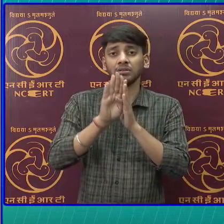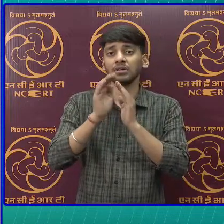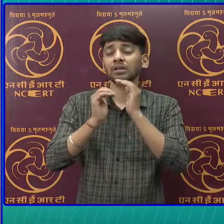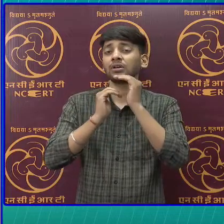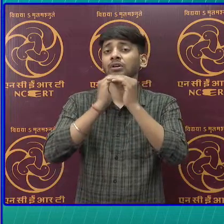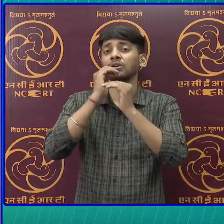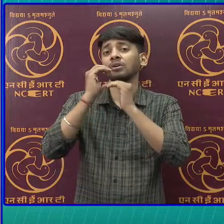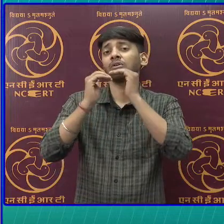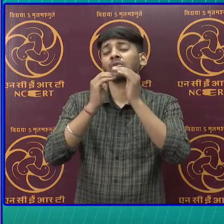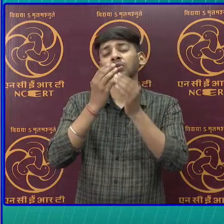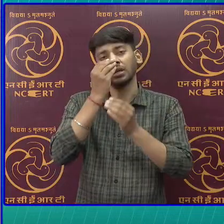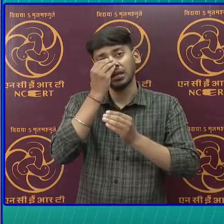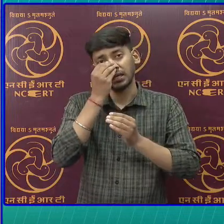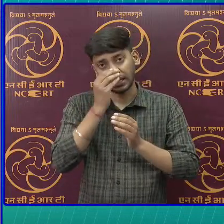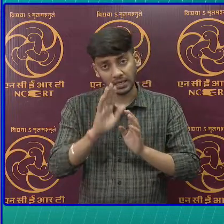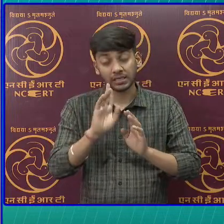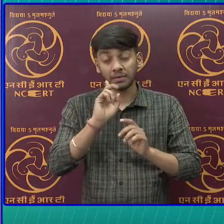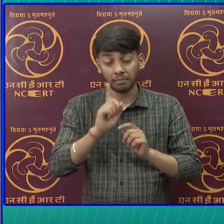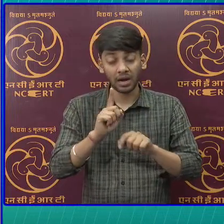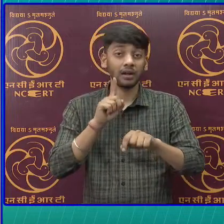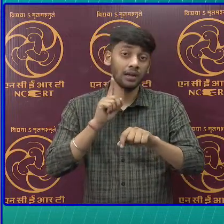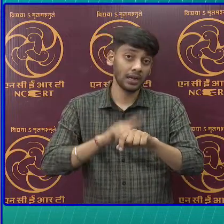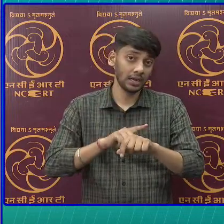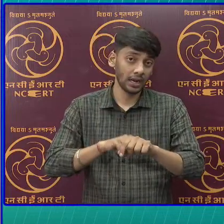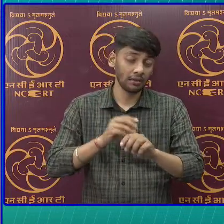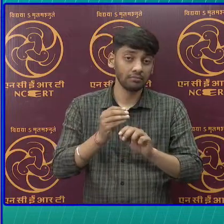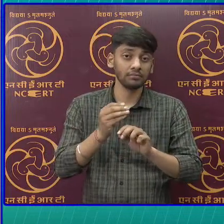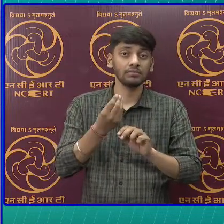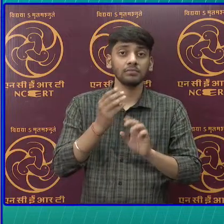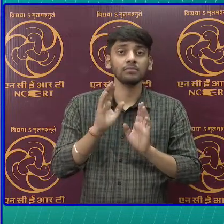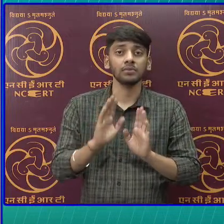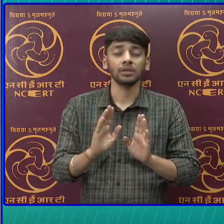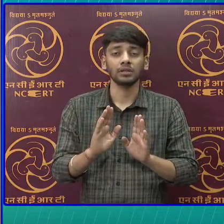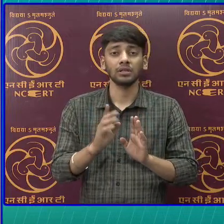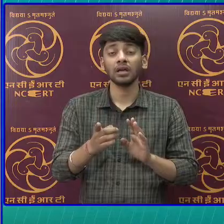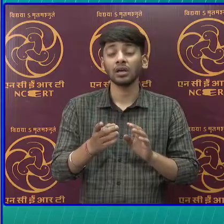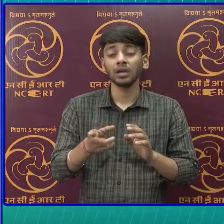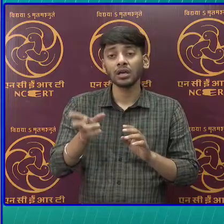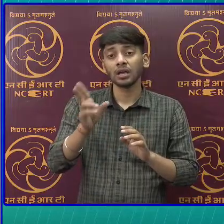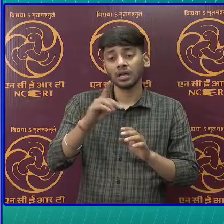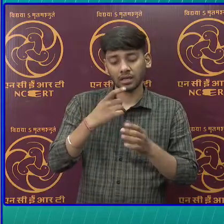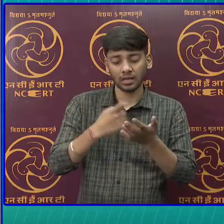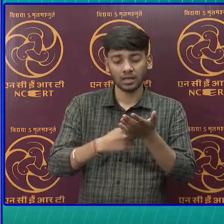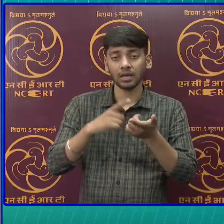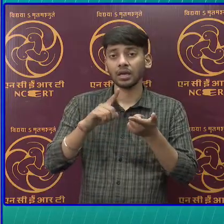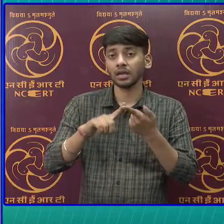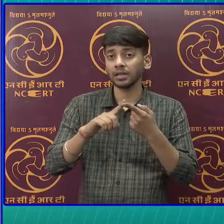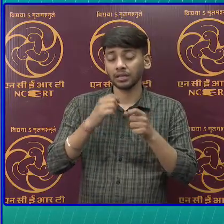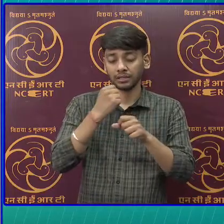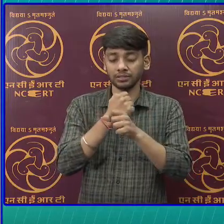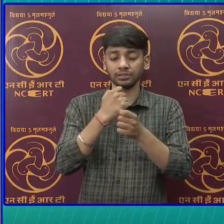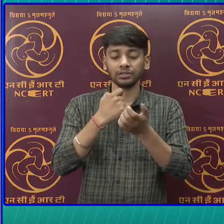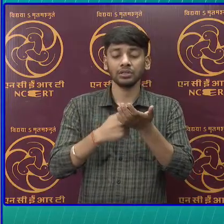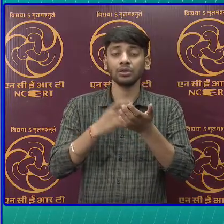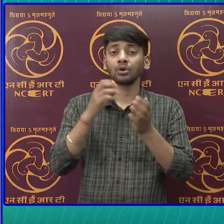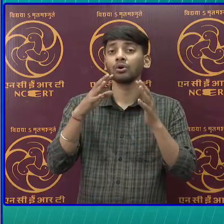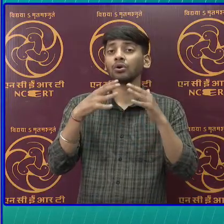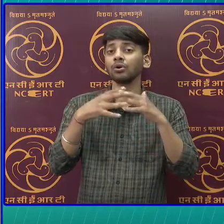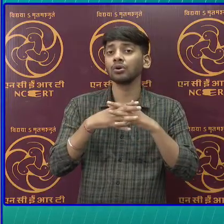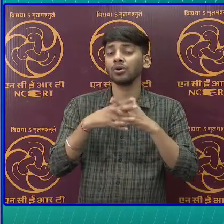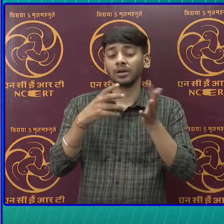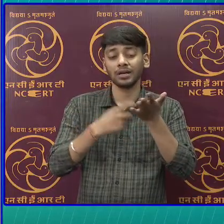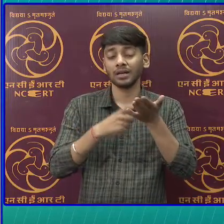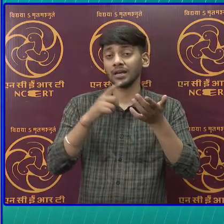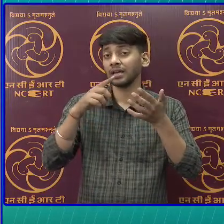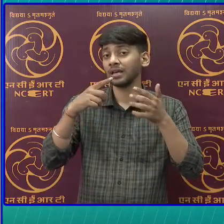again, regeneration, or you say regrowth, right? So this is about the